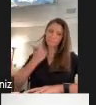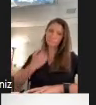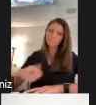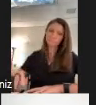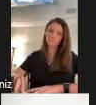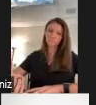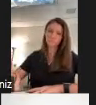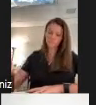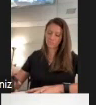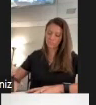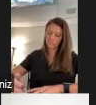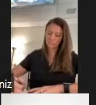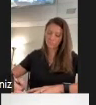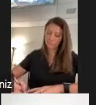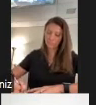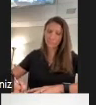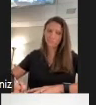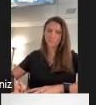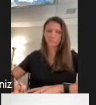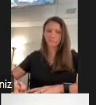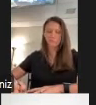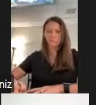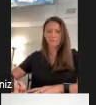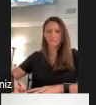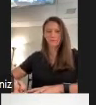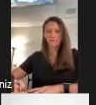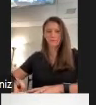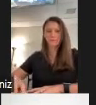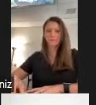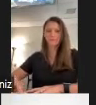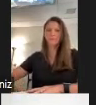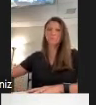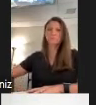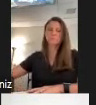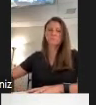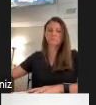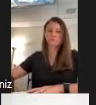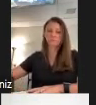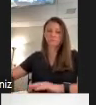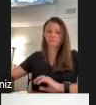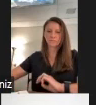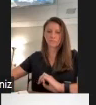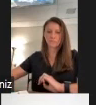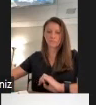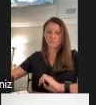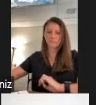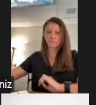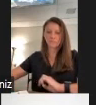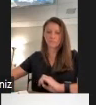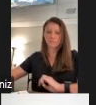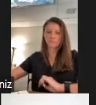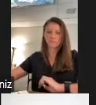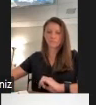playing literally a memory game with card games, or also just kind of changing